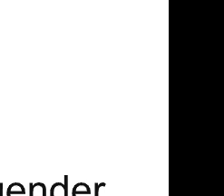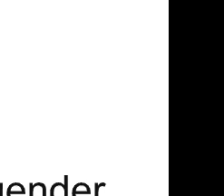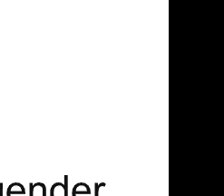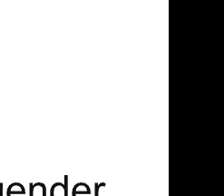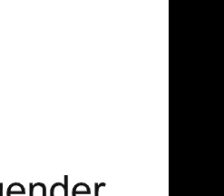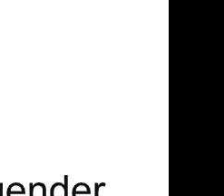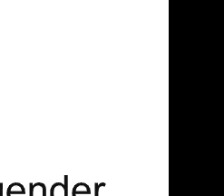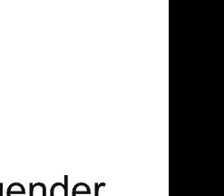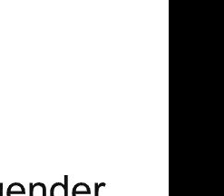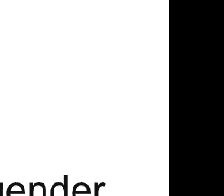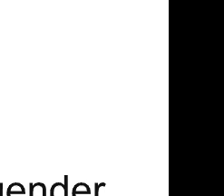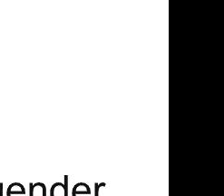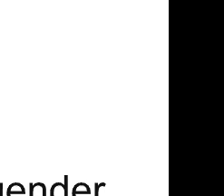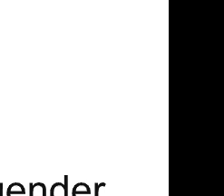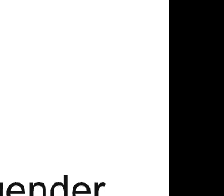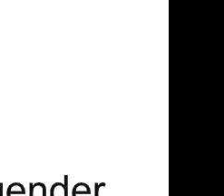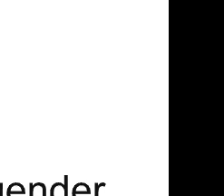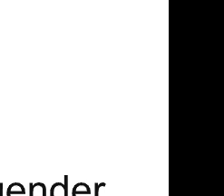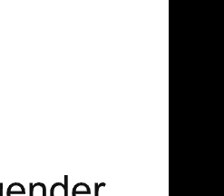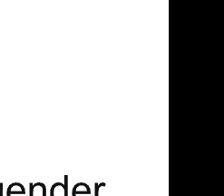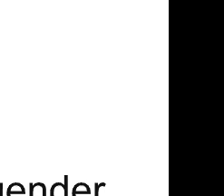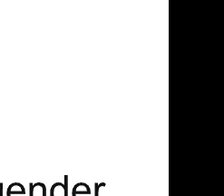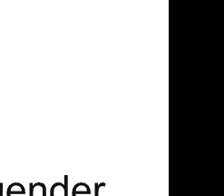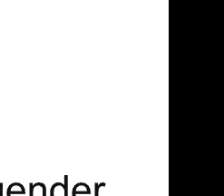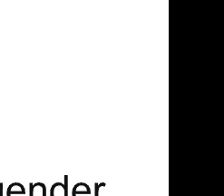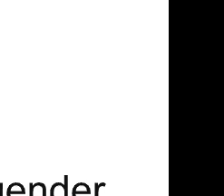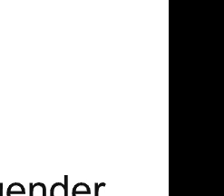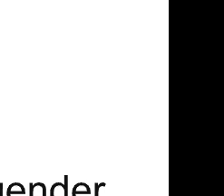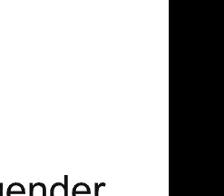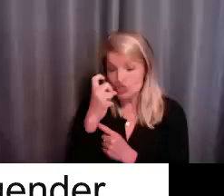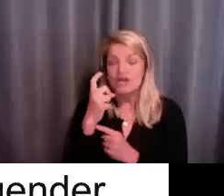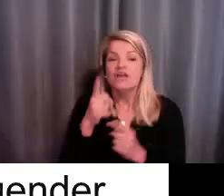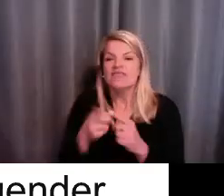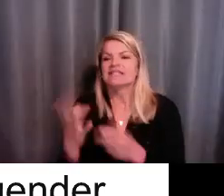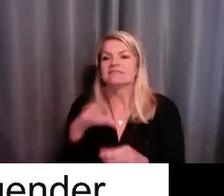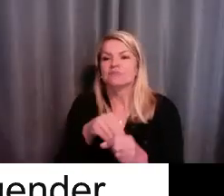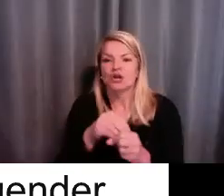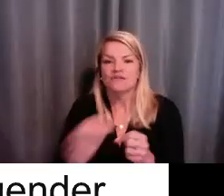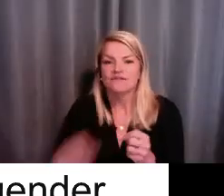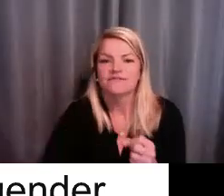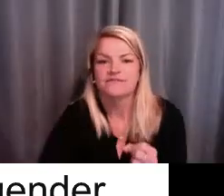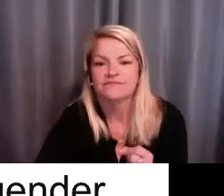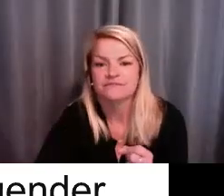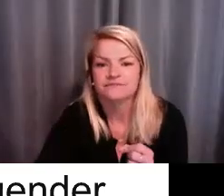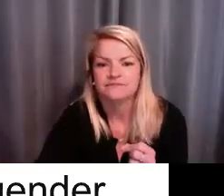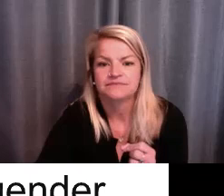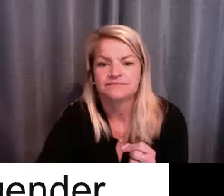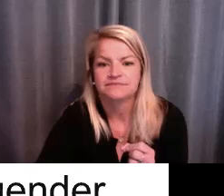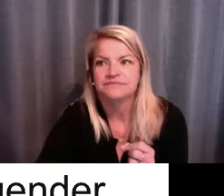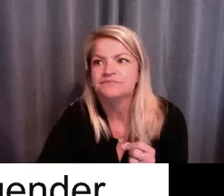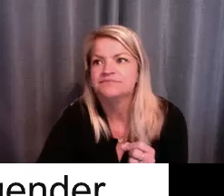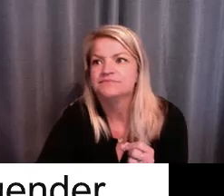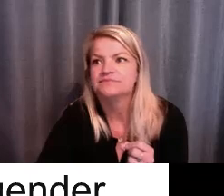I have been doing since this past summer as a part of efforts to update the INEE